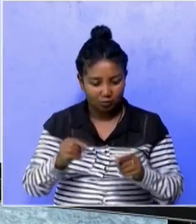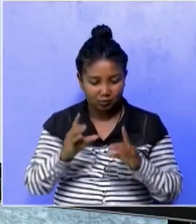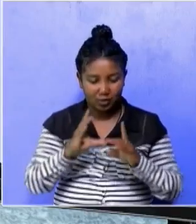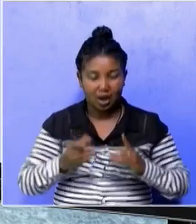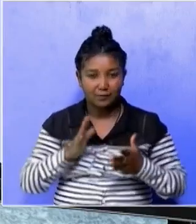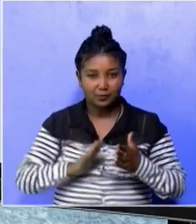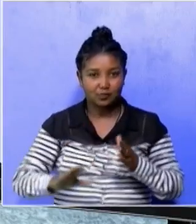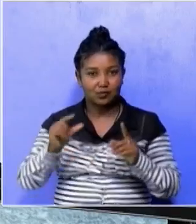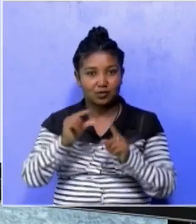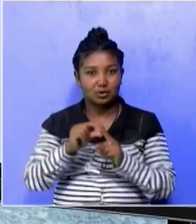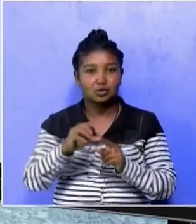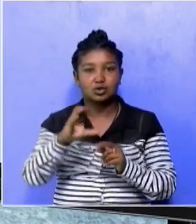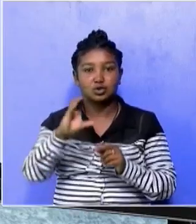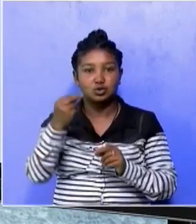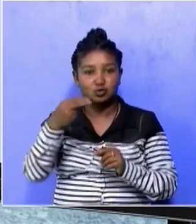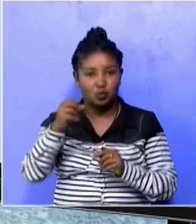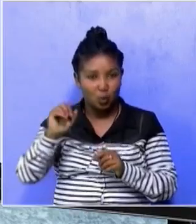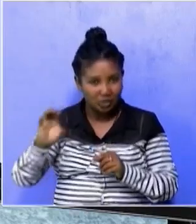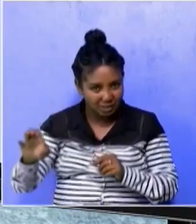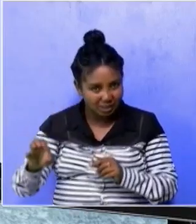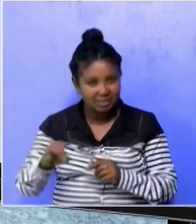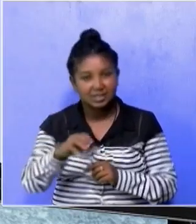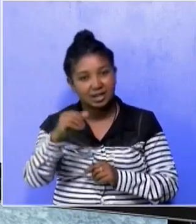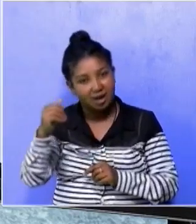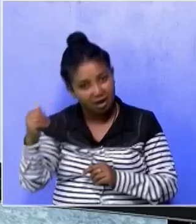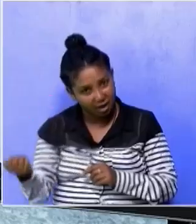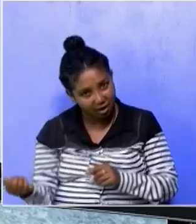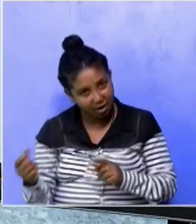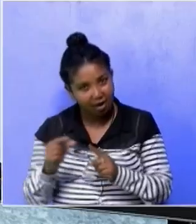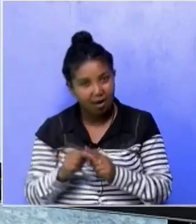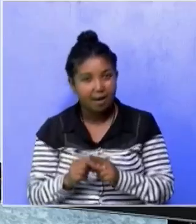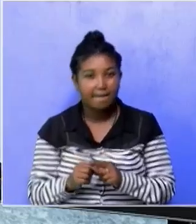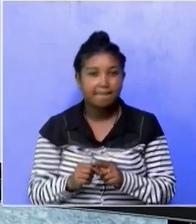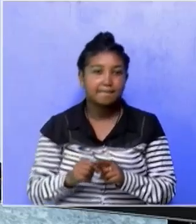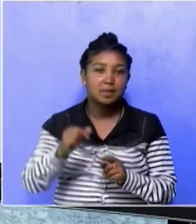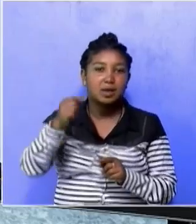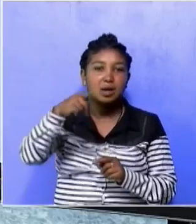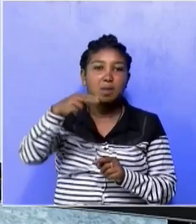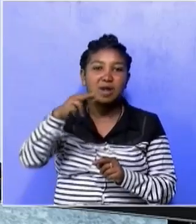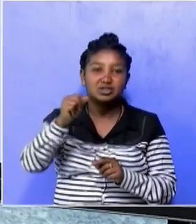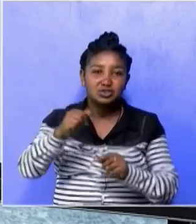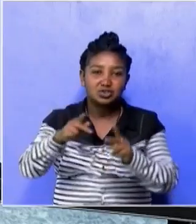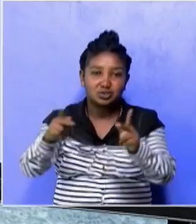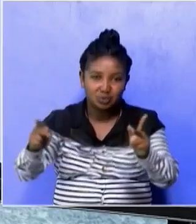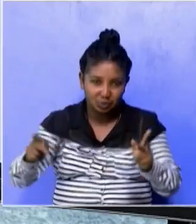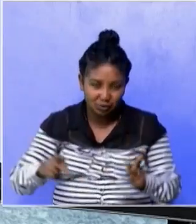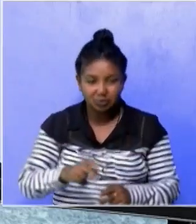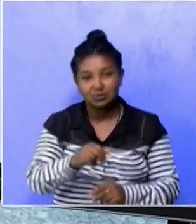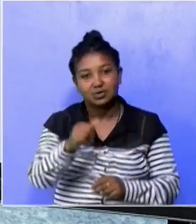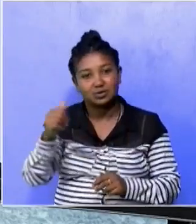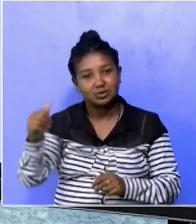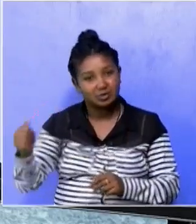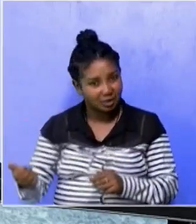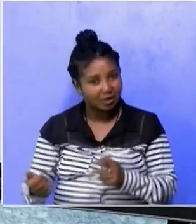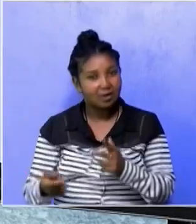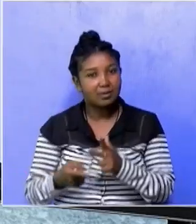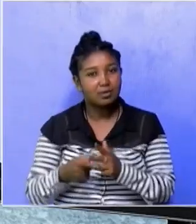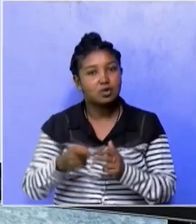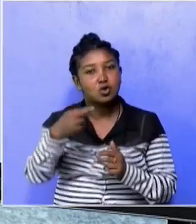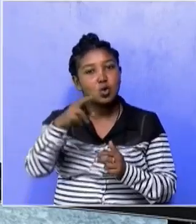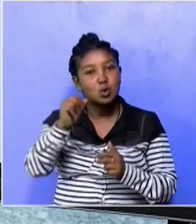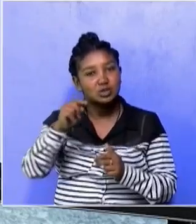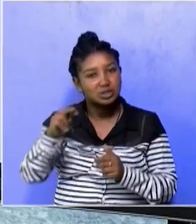vocabulary. Chores is another one. And pasture is the other one. And